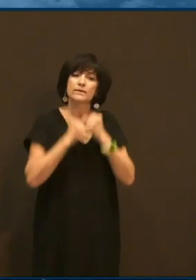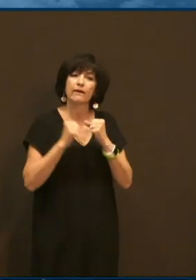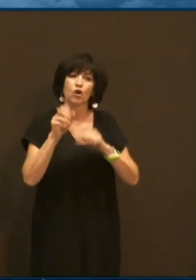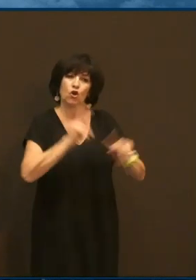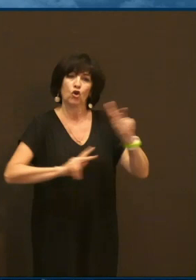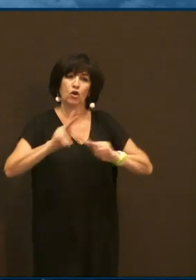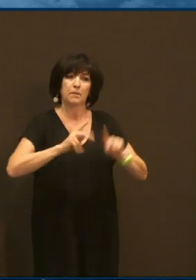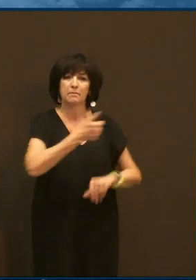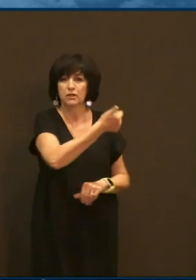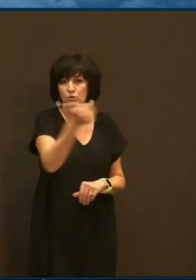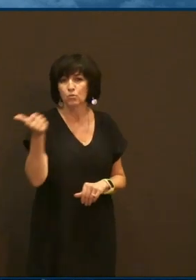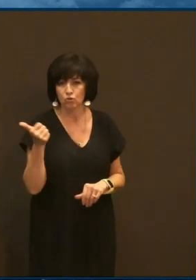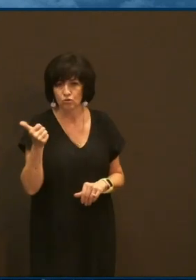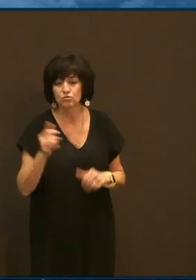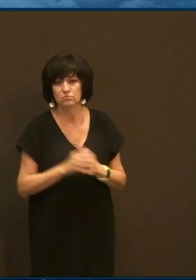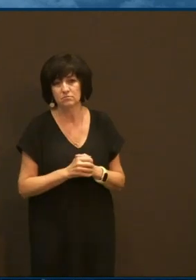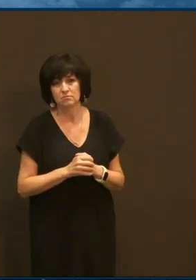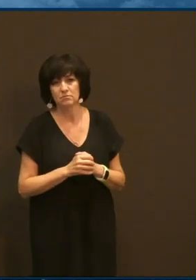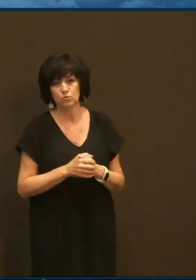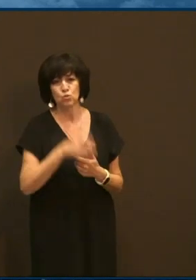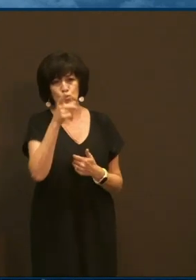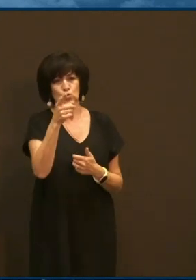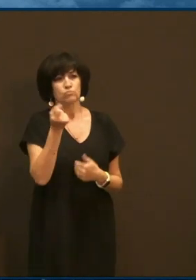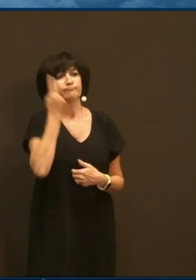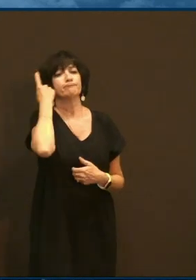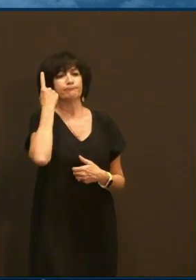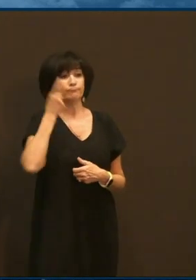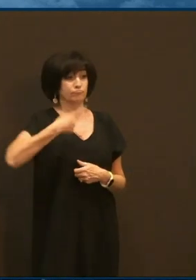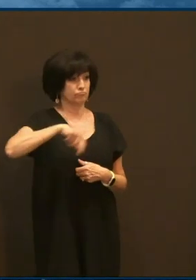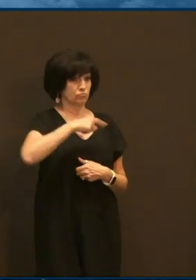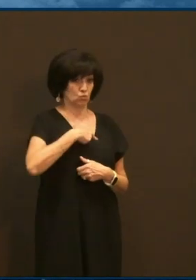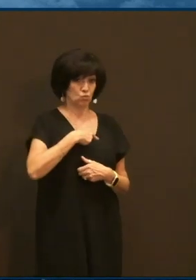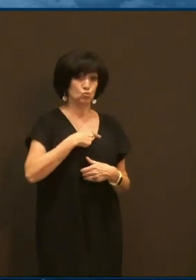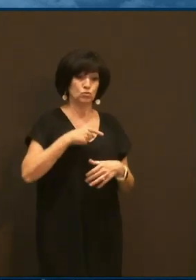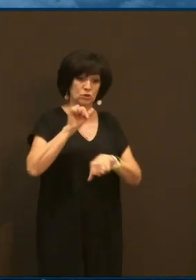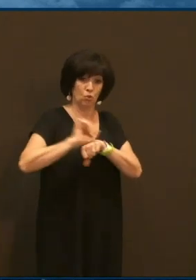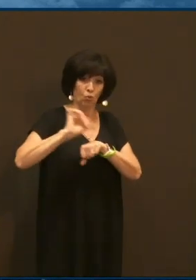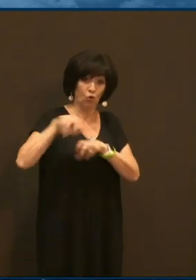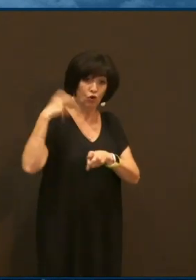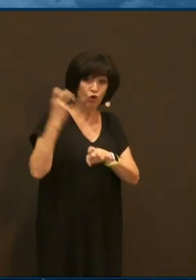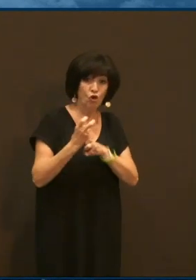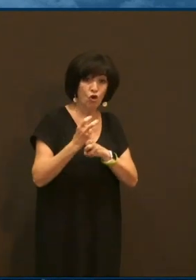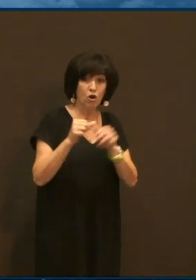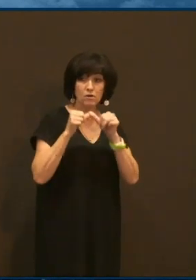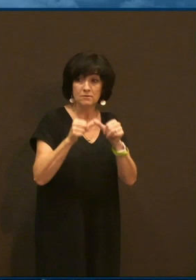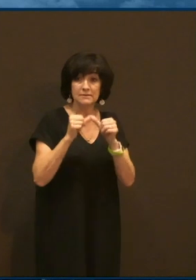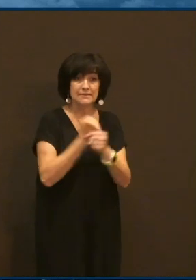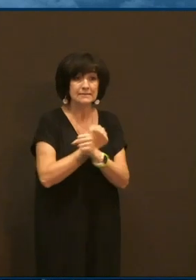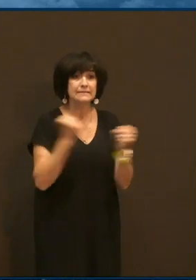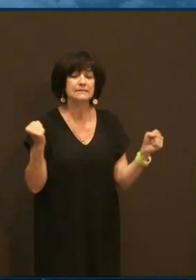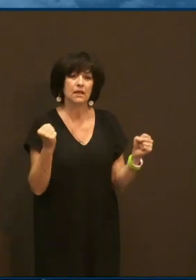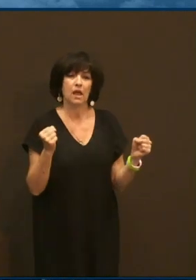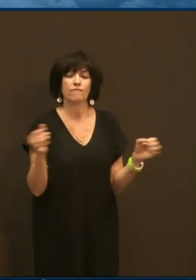on cashing in the investment that's been made by so many people on the health of our community, so we